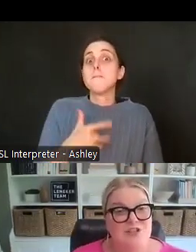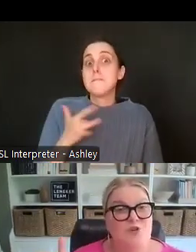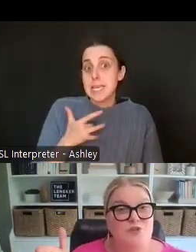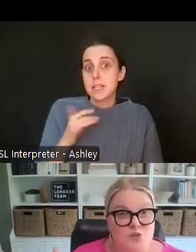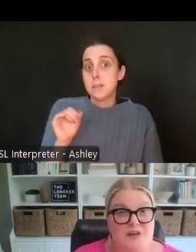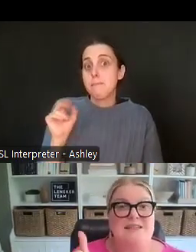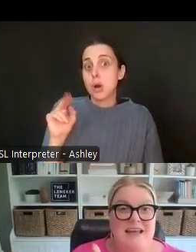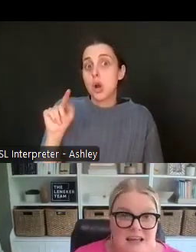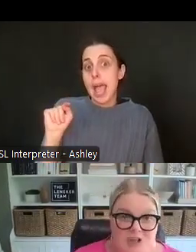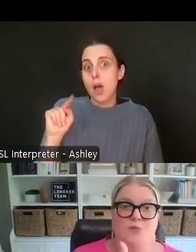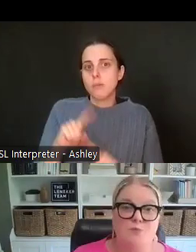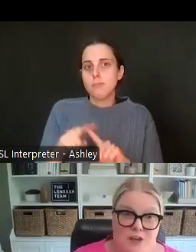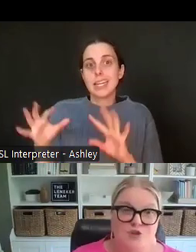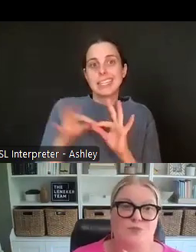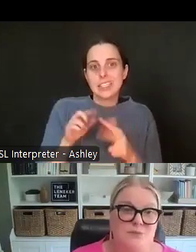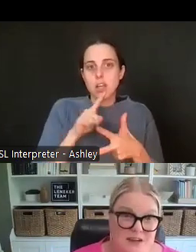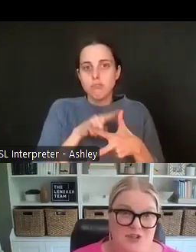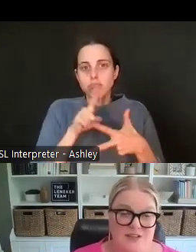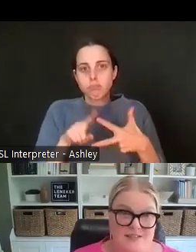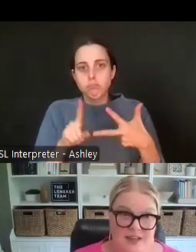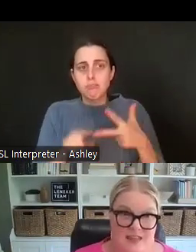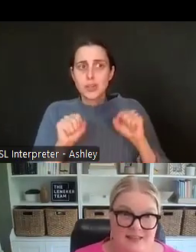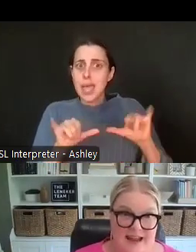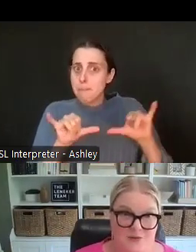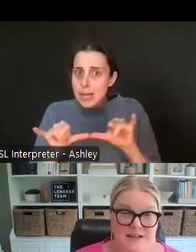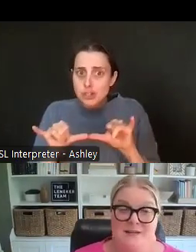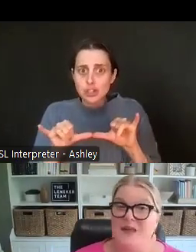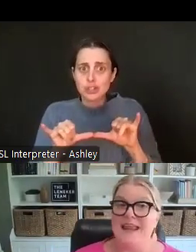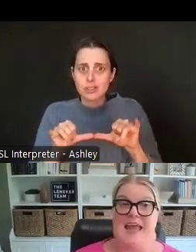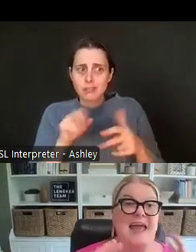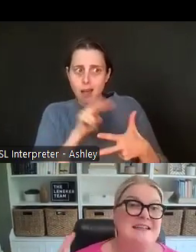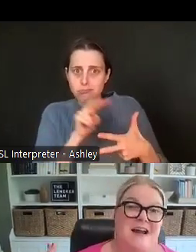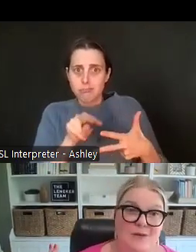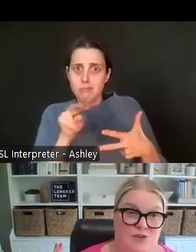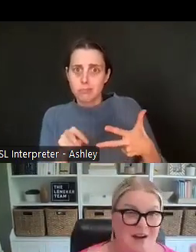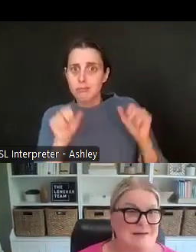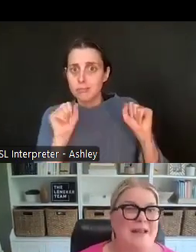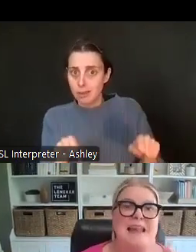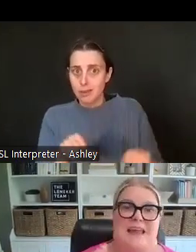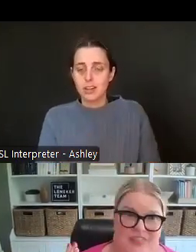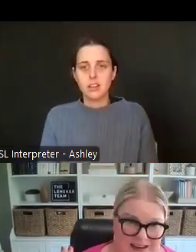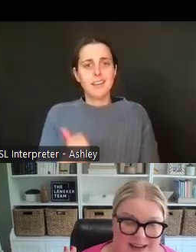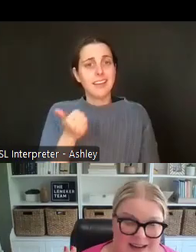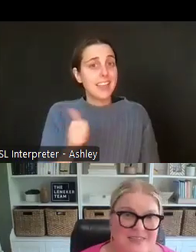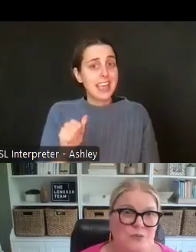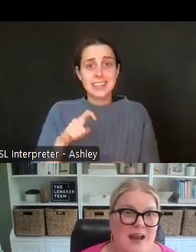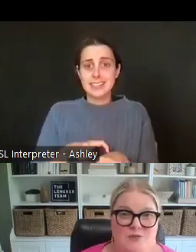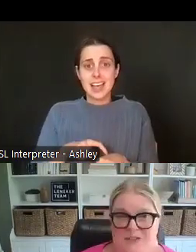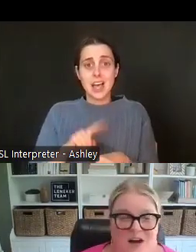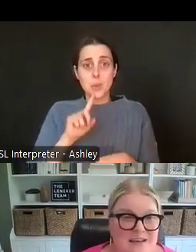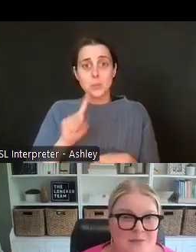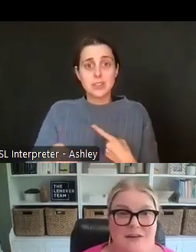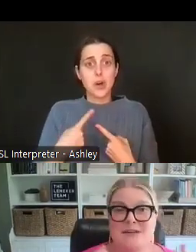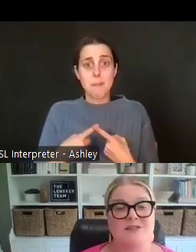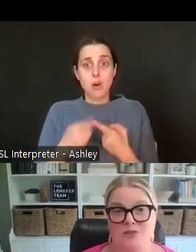connected to those three tangible, measurable dimensions that they lay out. And anytime we're talking about anything, I think we have to